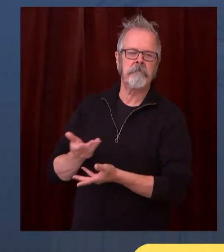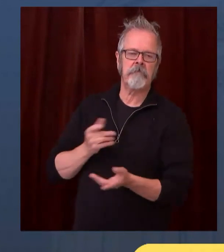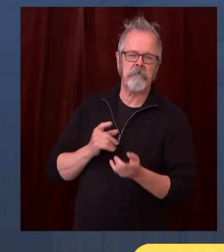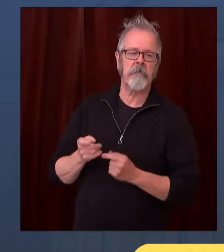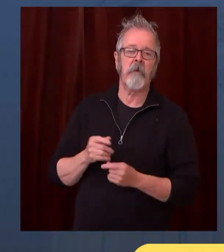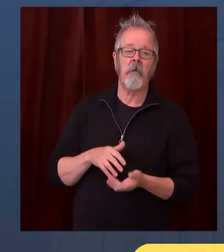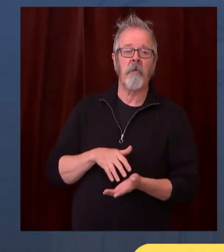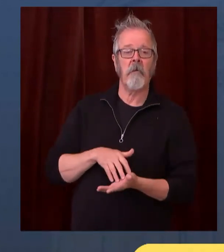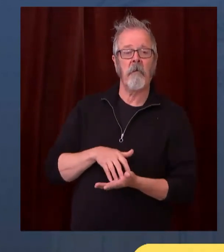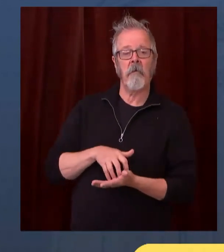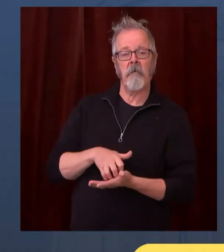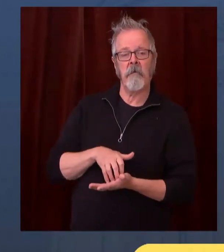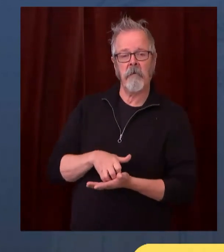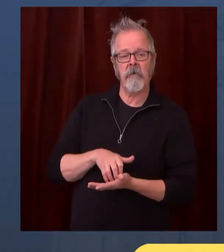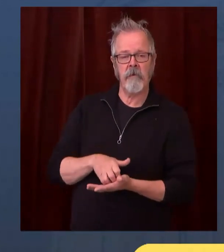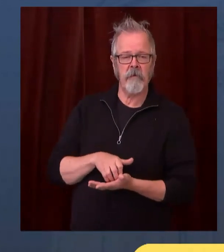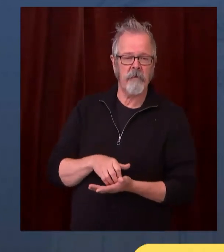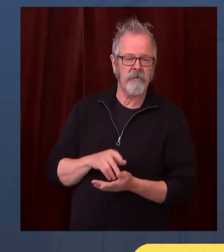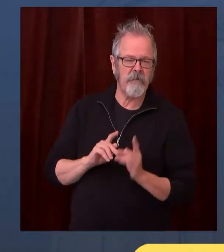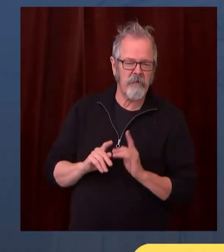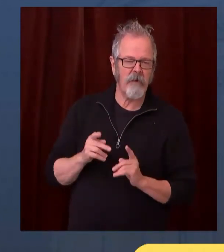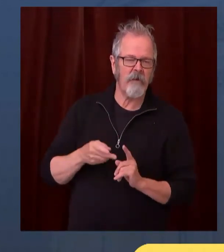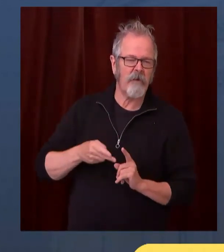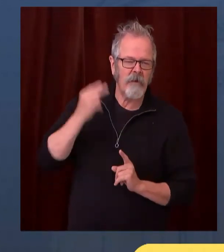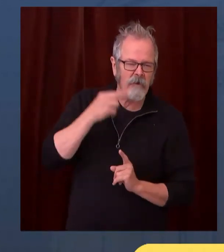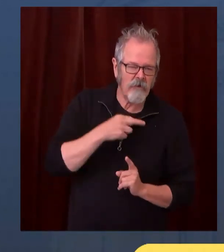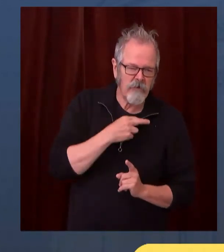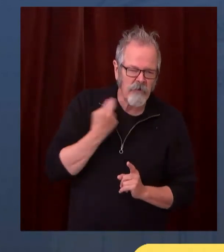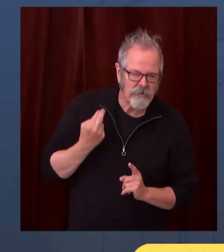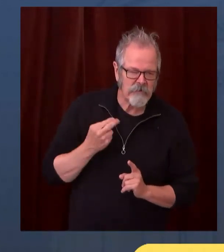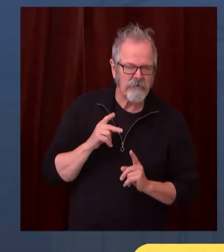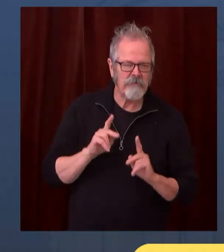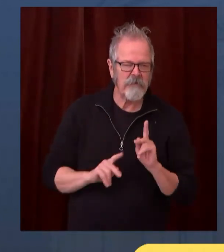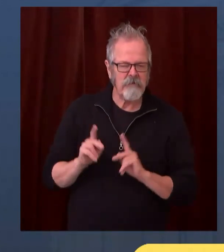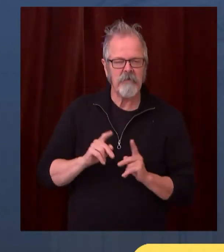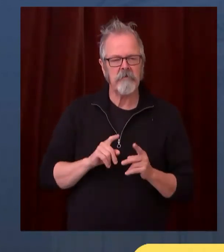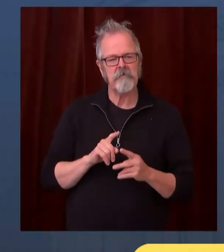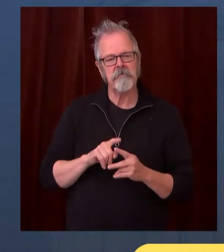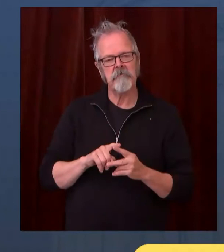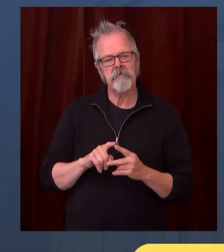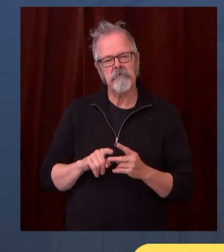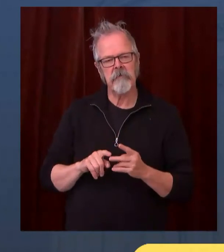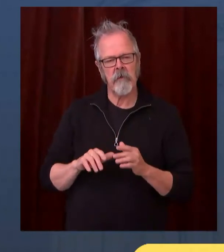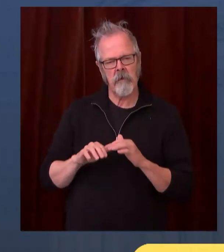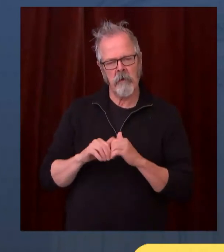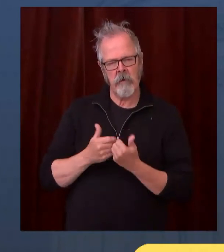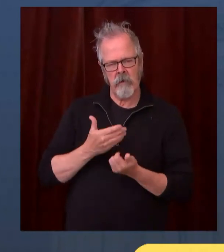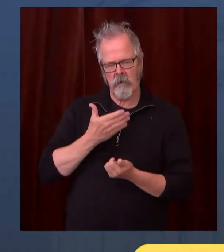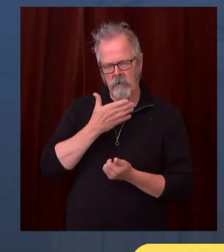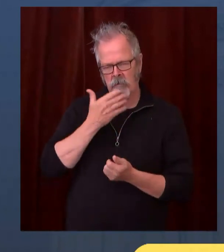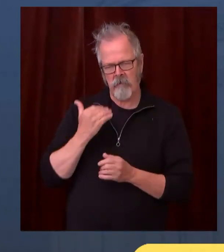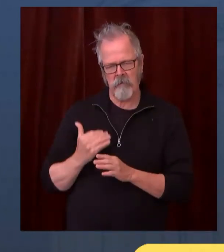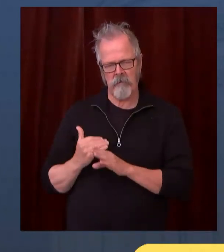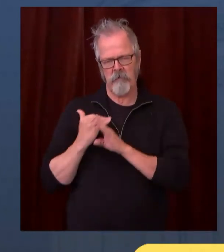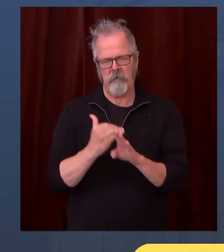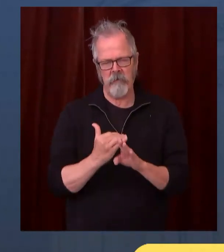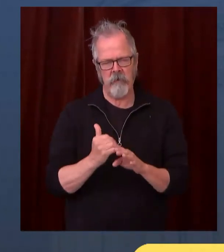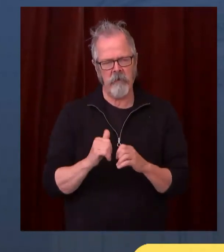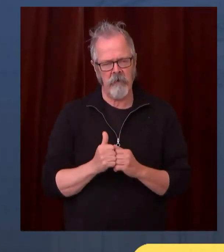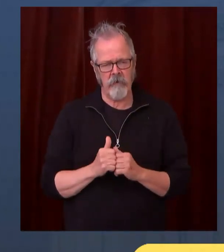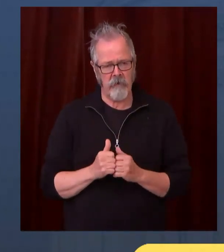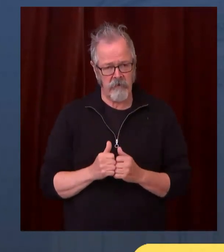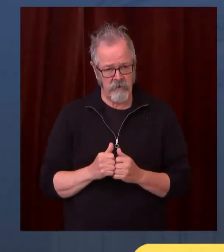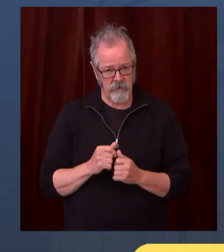And it's extremely difficult. The only way really to do it is to have zero physical interaction of anybody